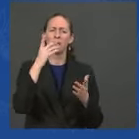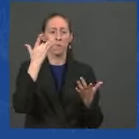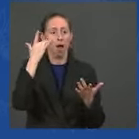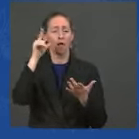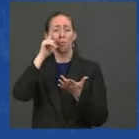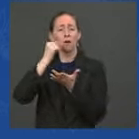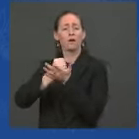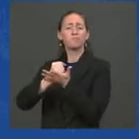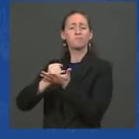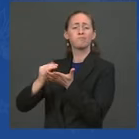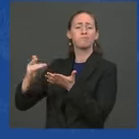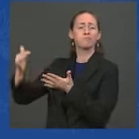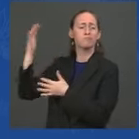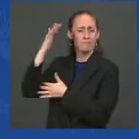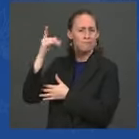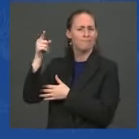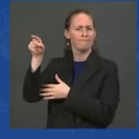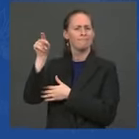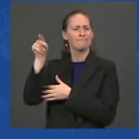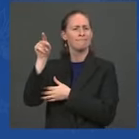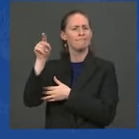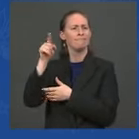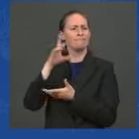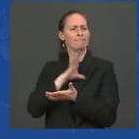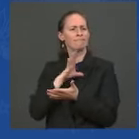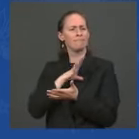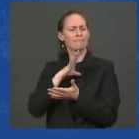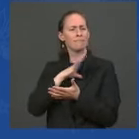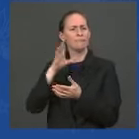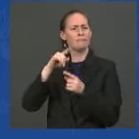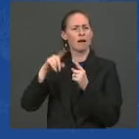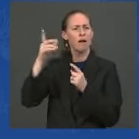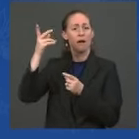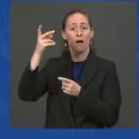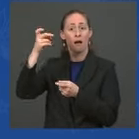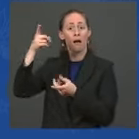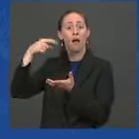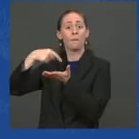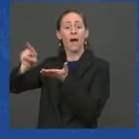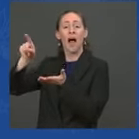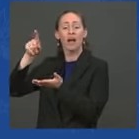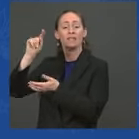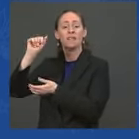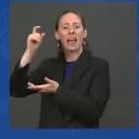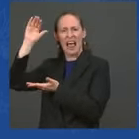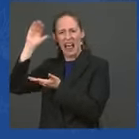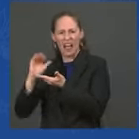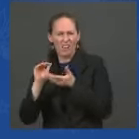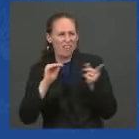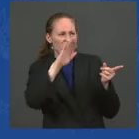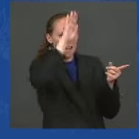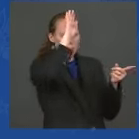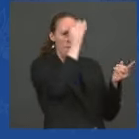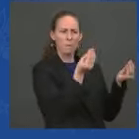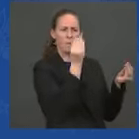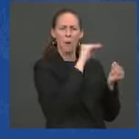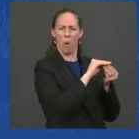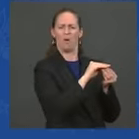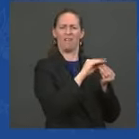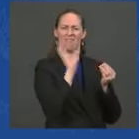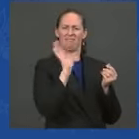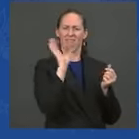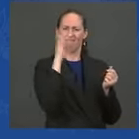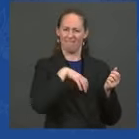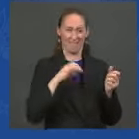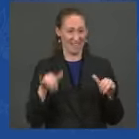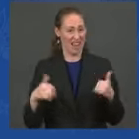rate, than a school teacher and a firefighter, a couple. So that's what's happening now. It isn't